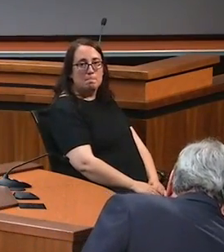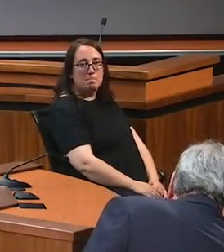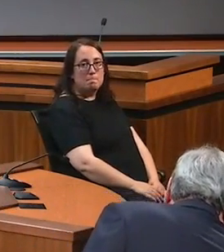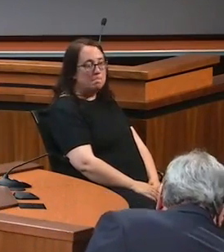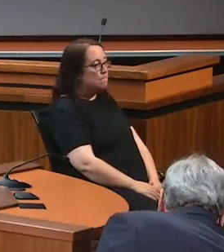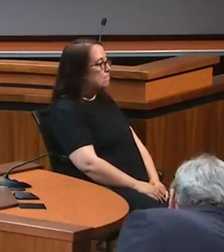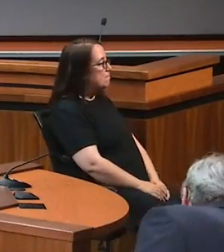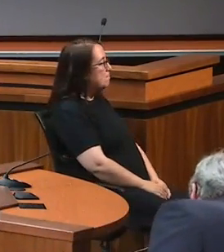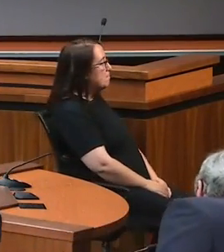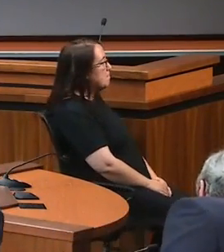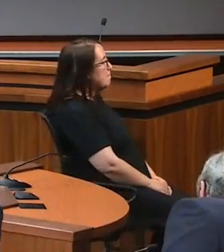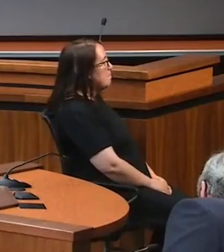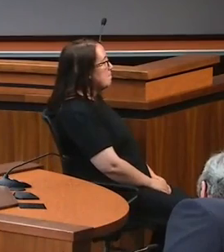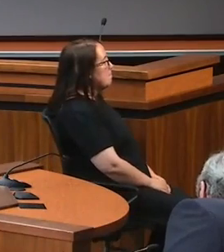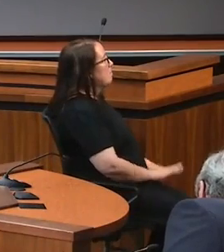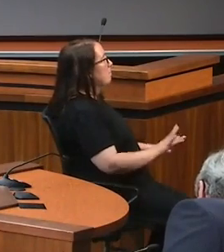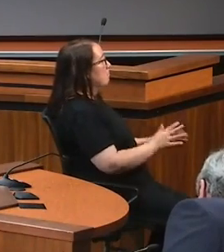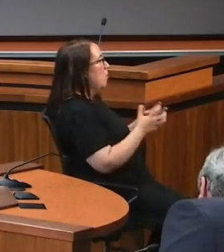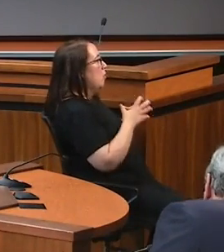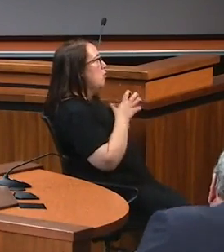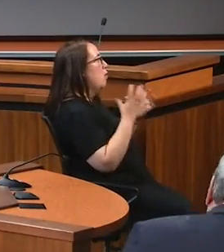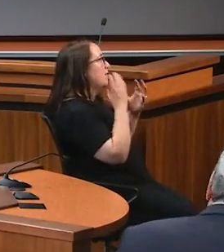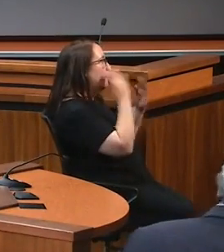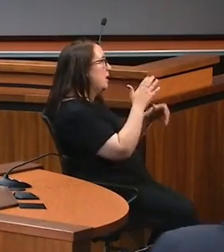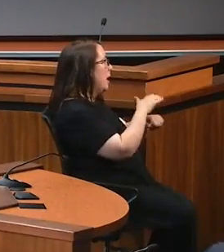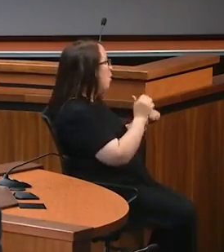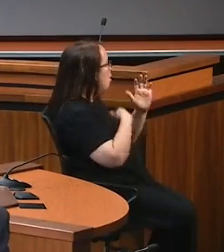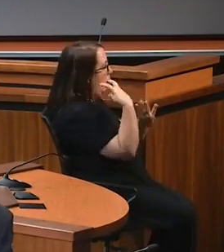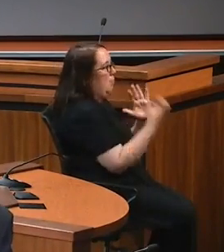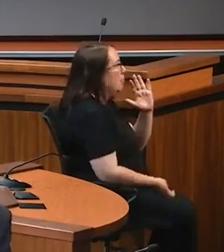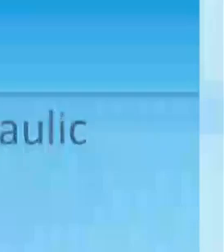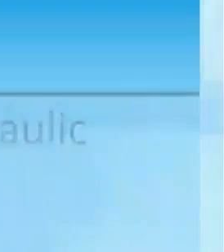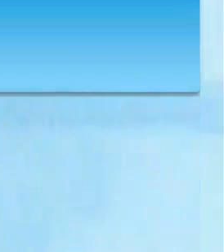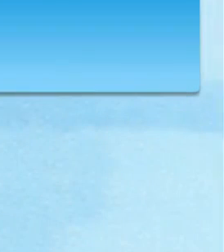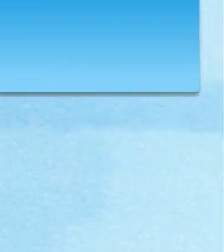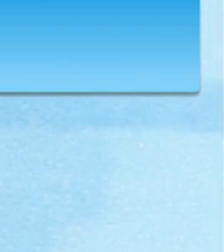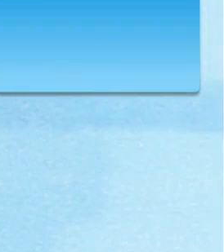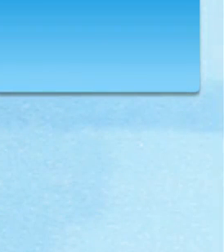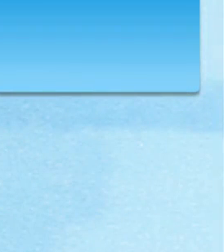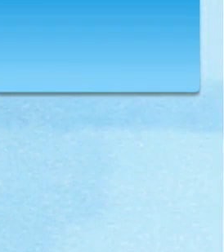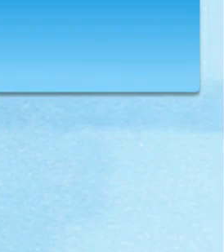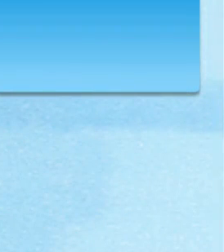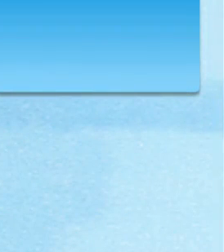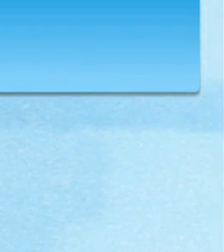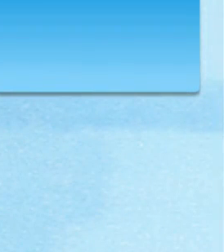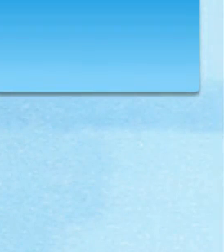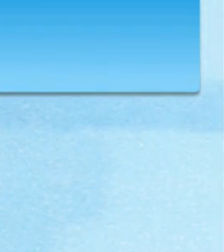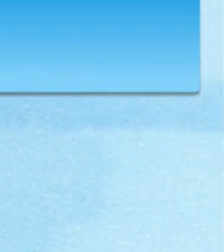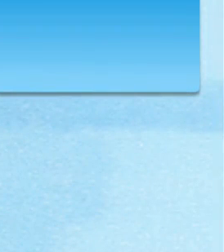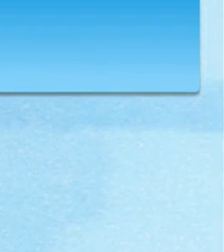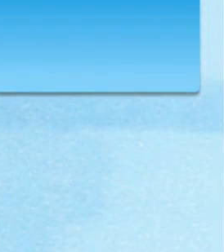Okay, so there's a lot to cover tonight, so I'm going to jump right into things. So we're going to start talking about a little